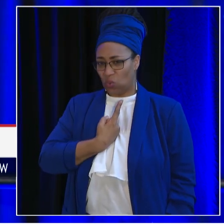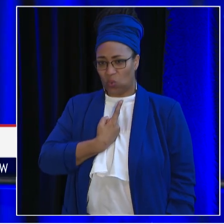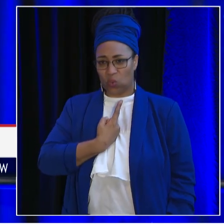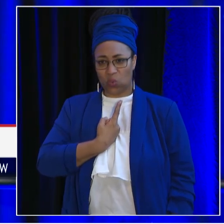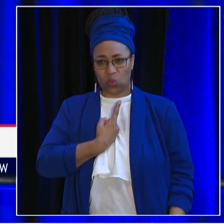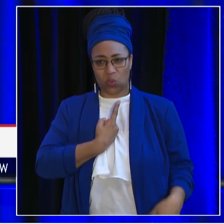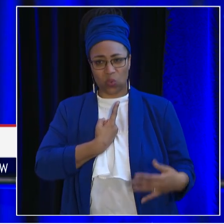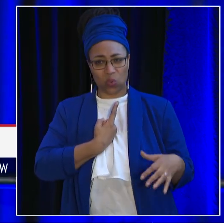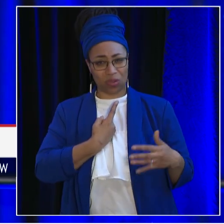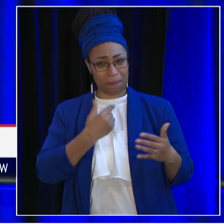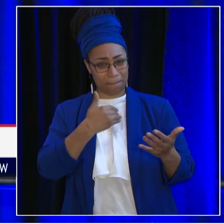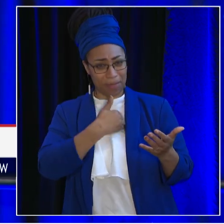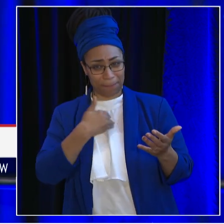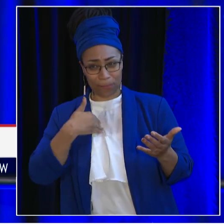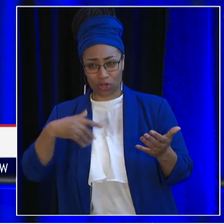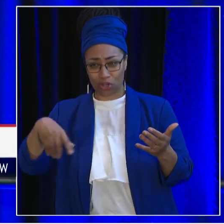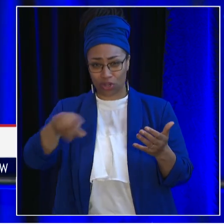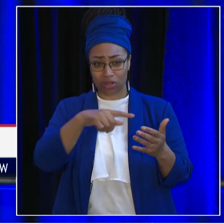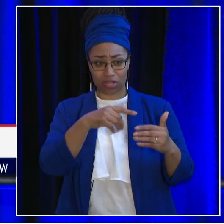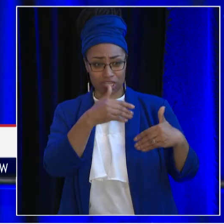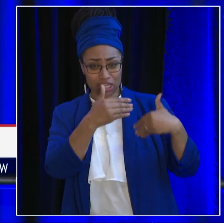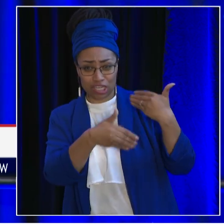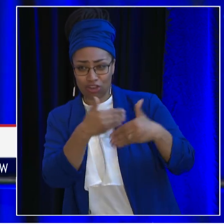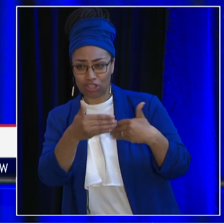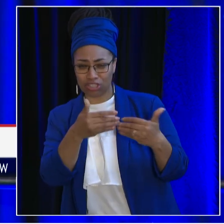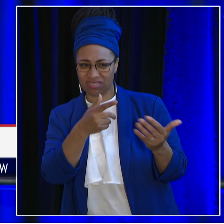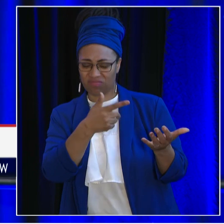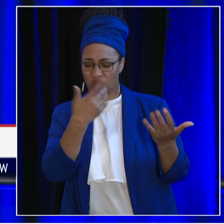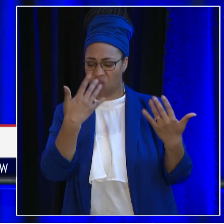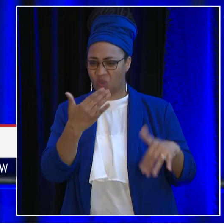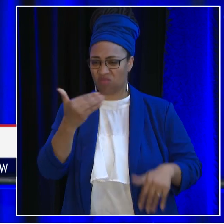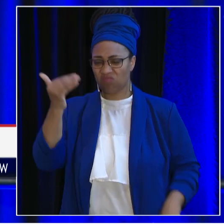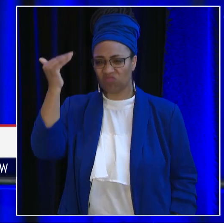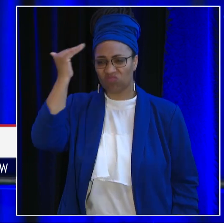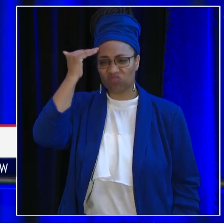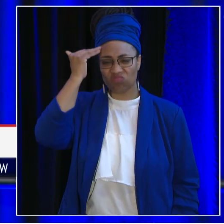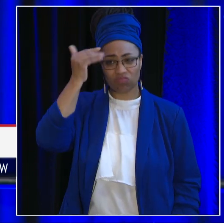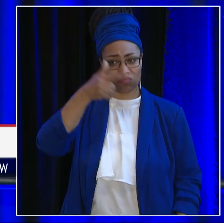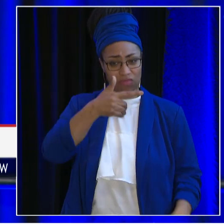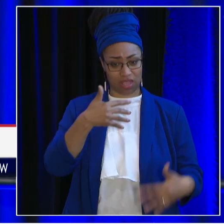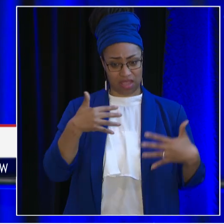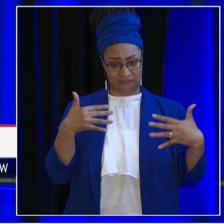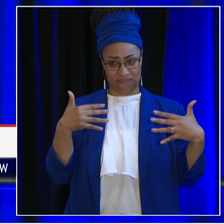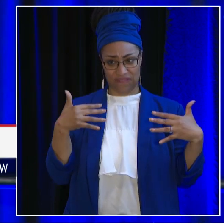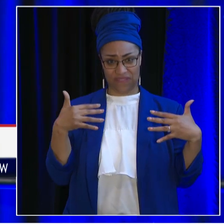for members of my generation, we know that feeling and that fear is anything but unique.